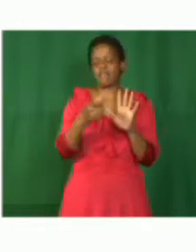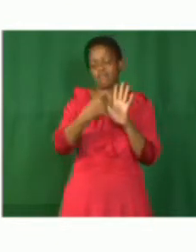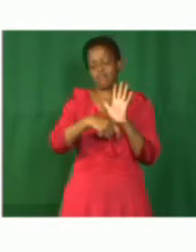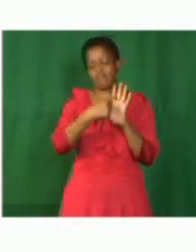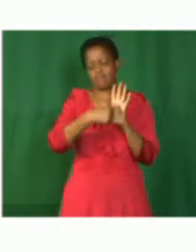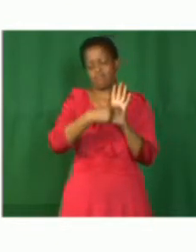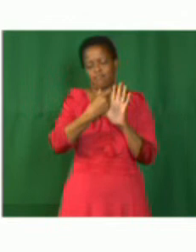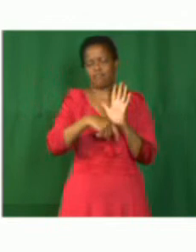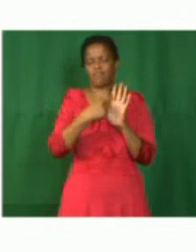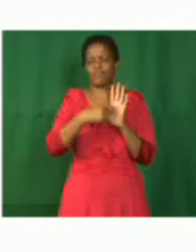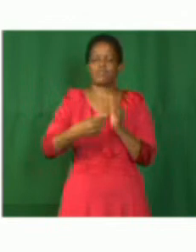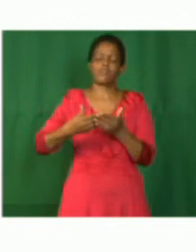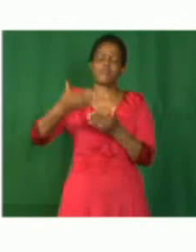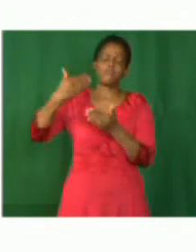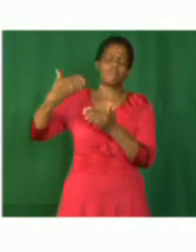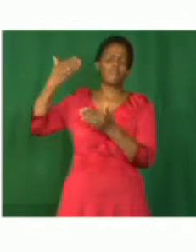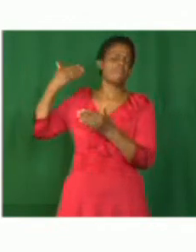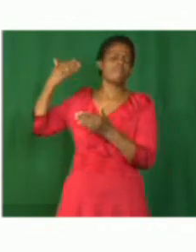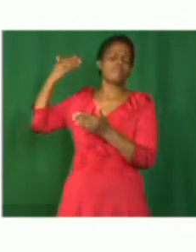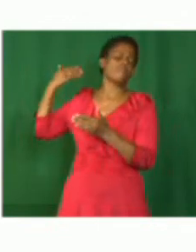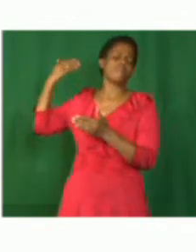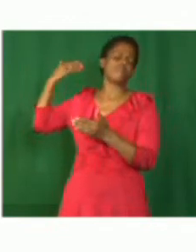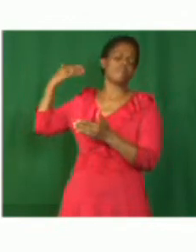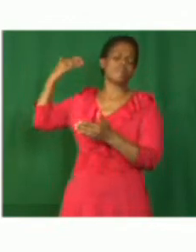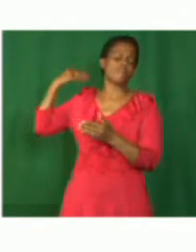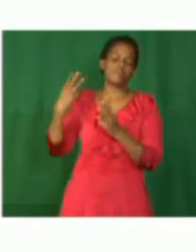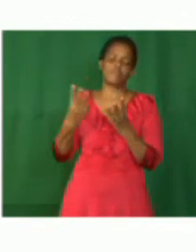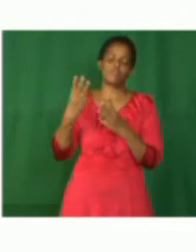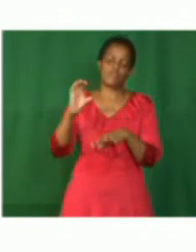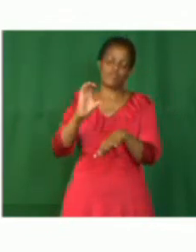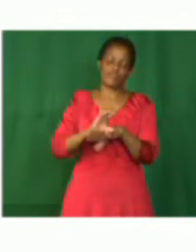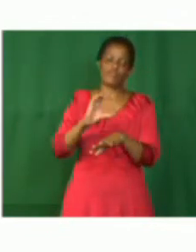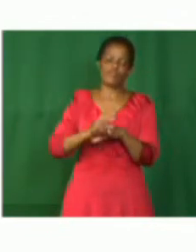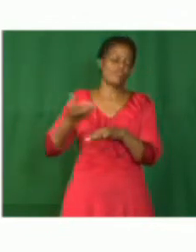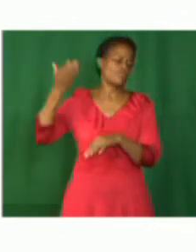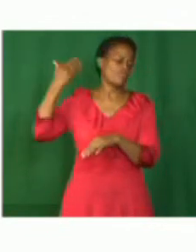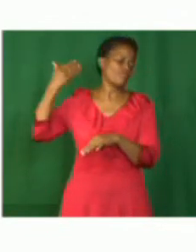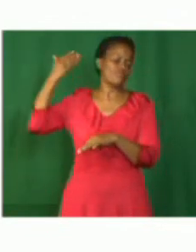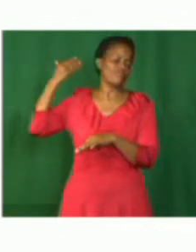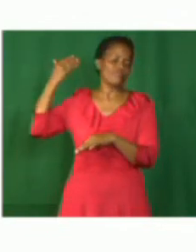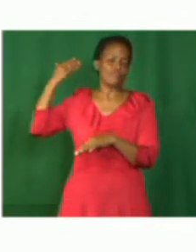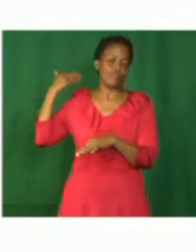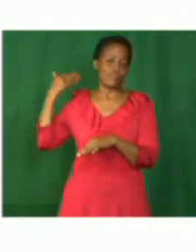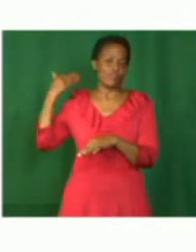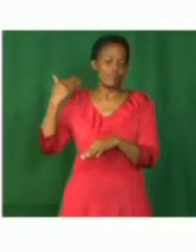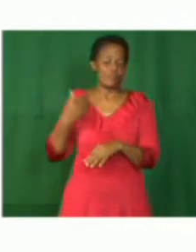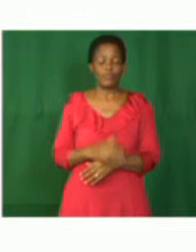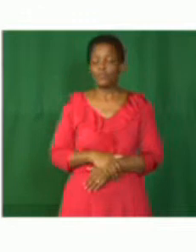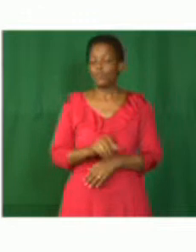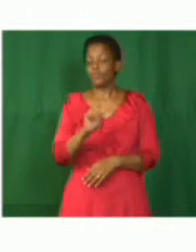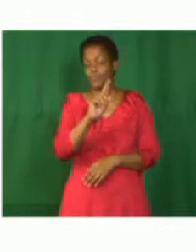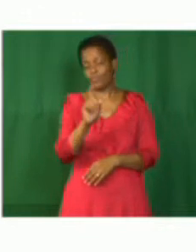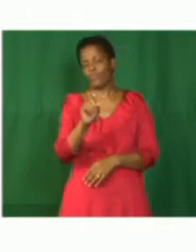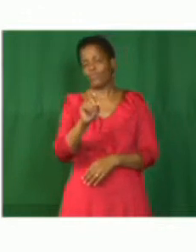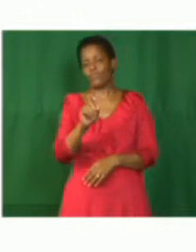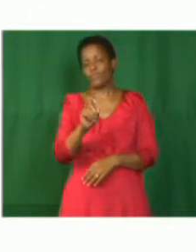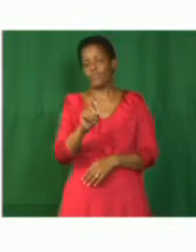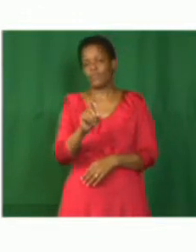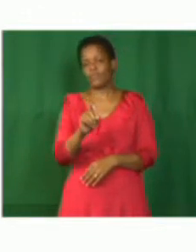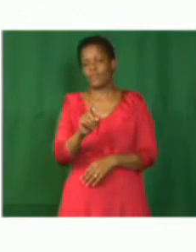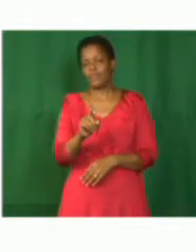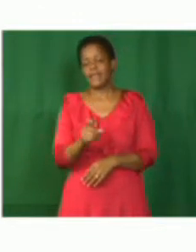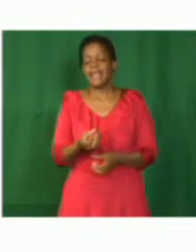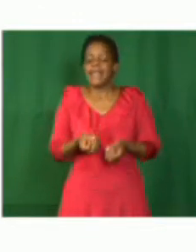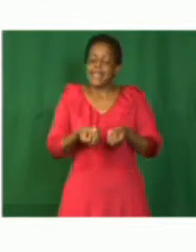think Christians today still have the qualities of the early church? Give